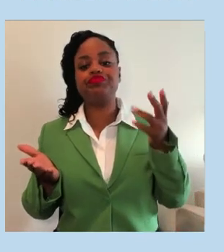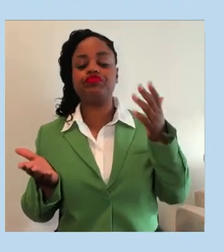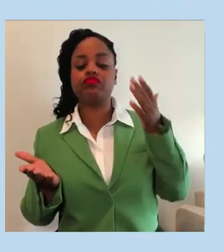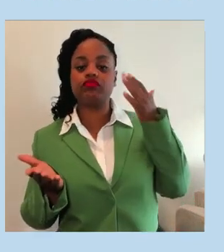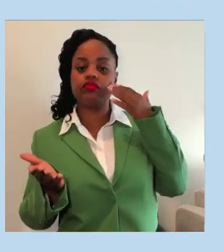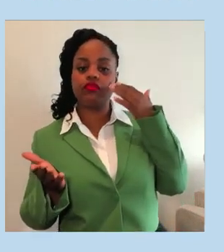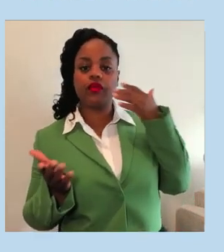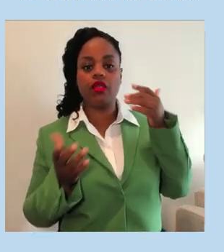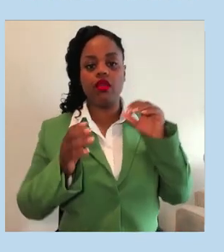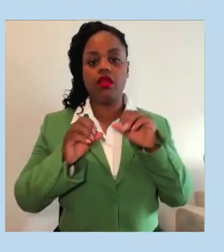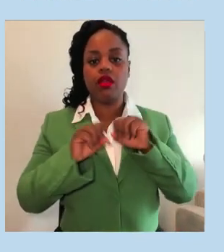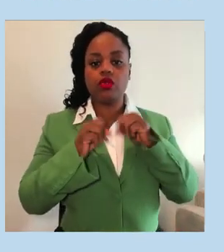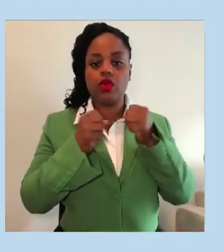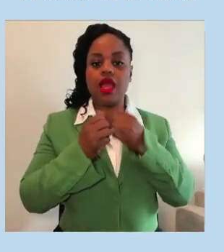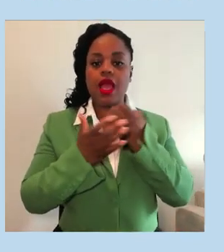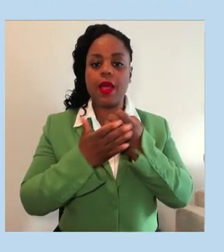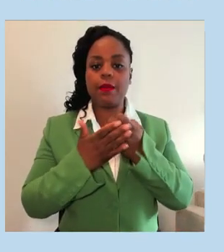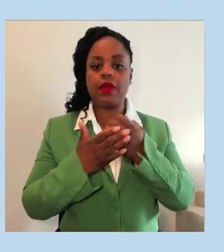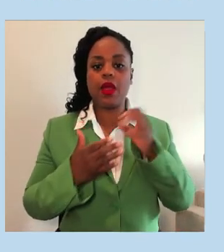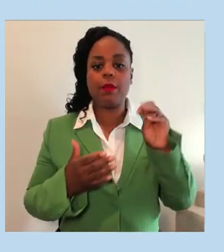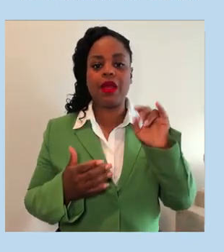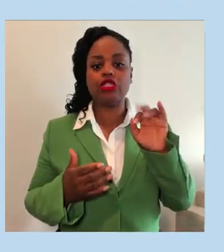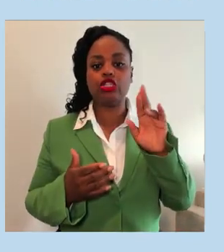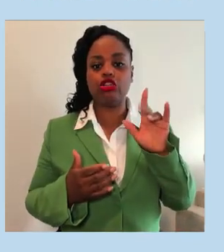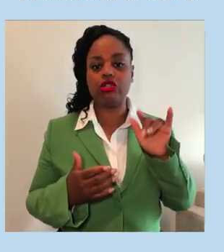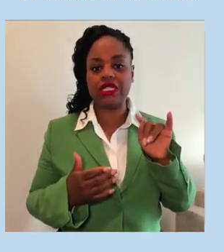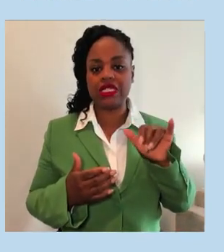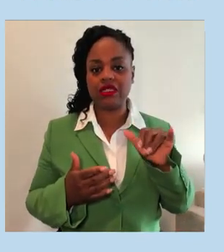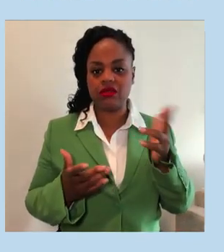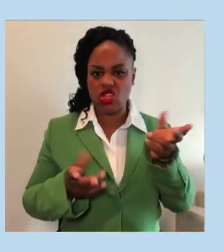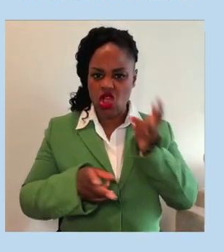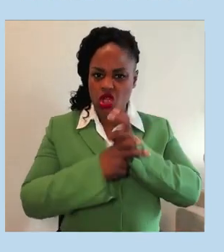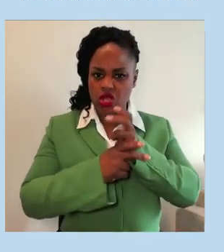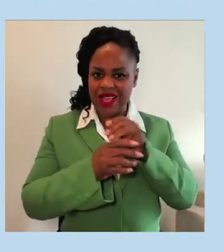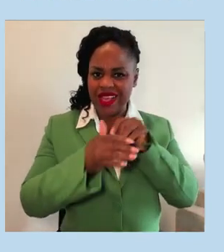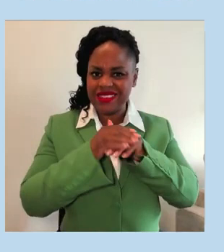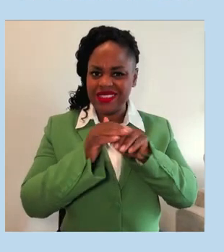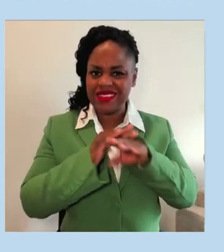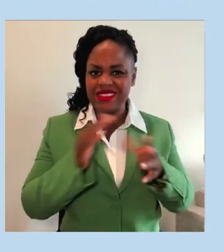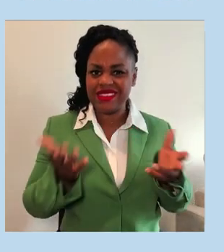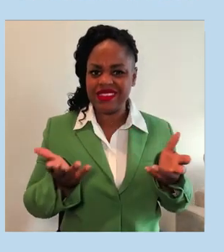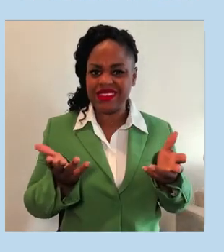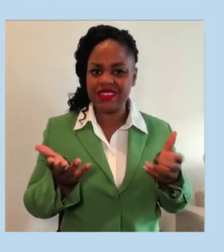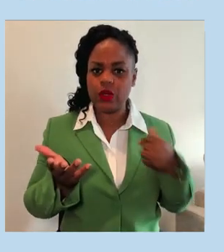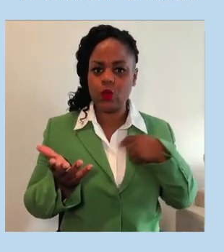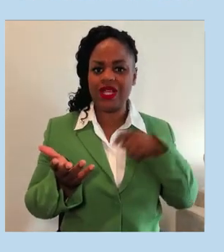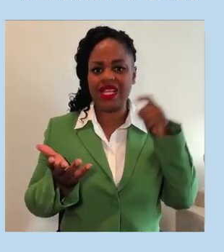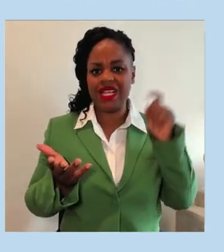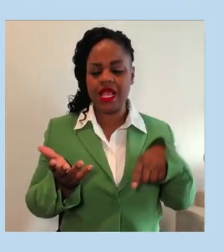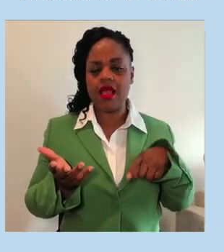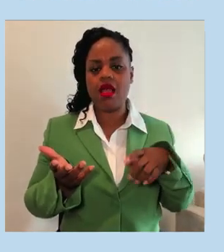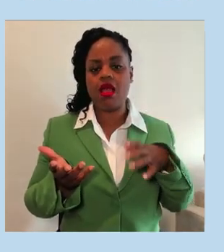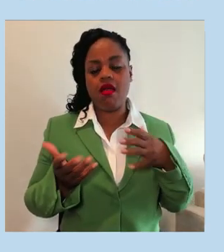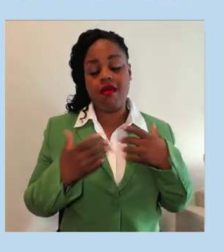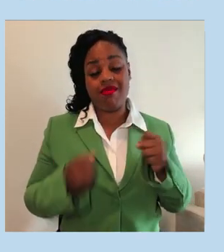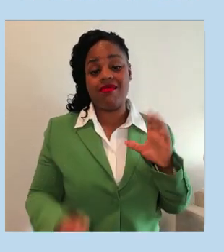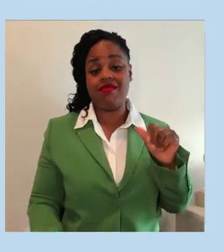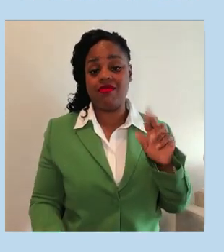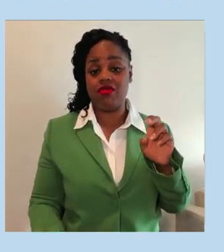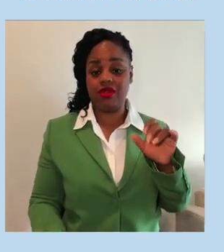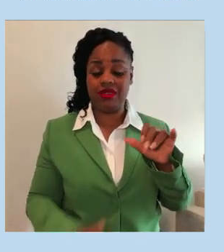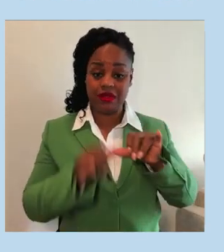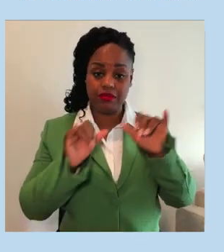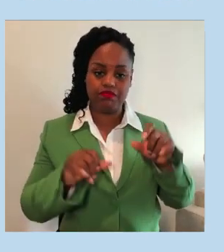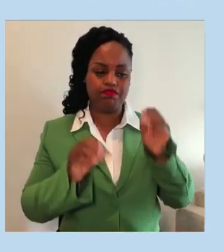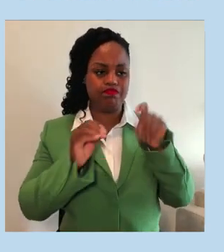these services. So we need our healthcare system, we need our primary healthcare to be more accessible, to be available for these